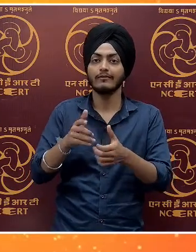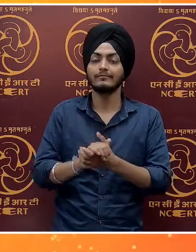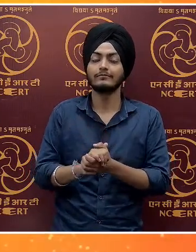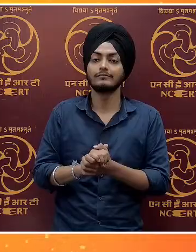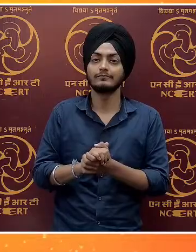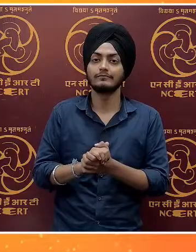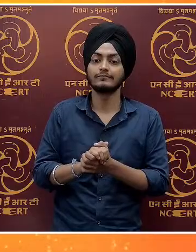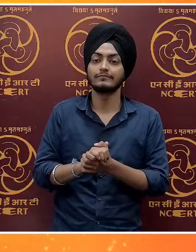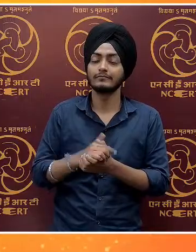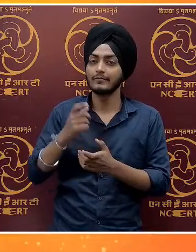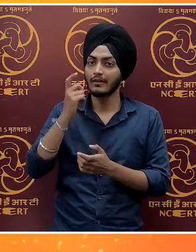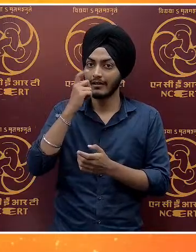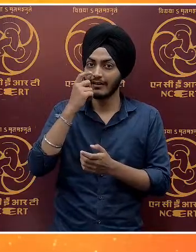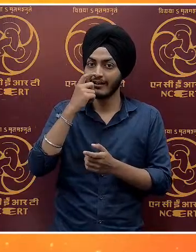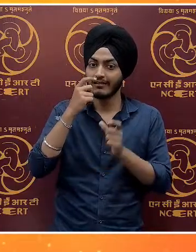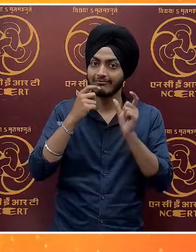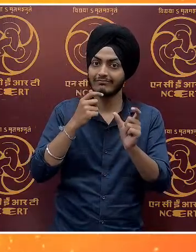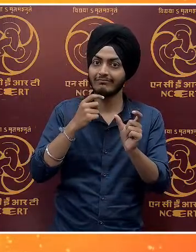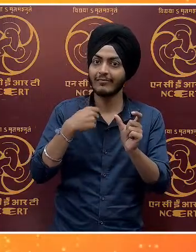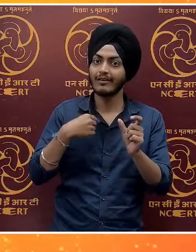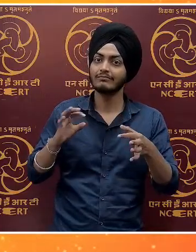a girl. A girl.